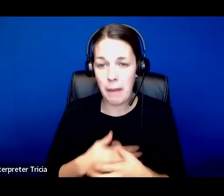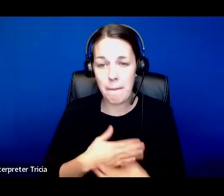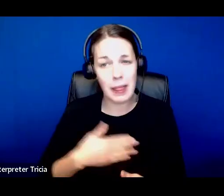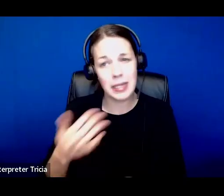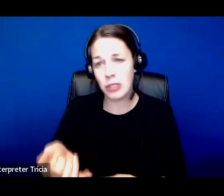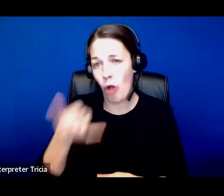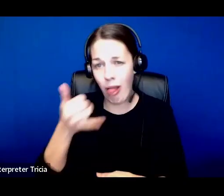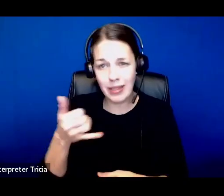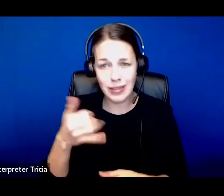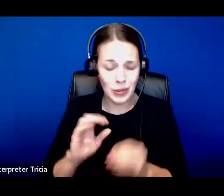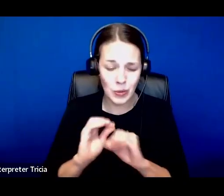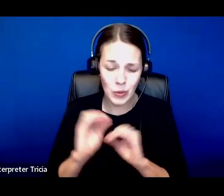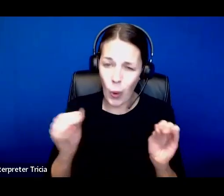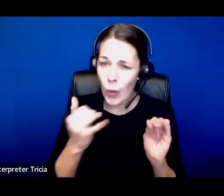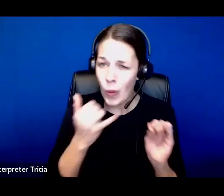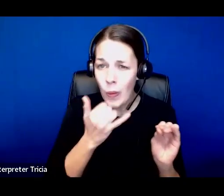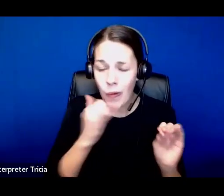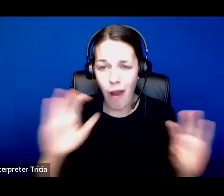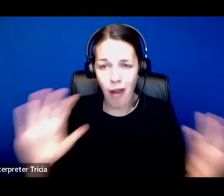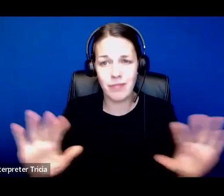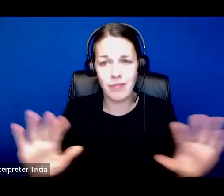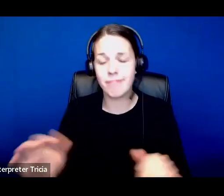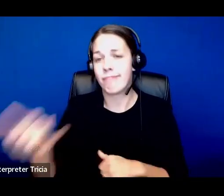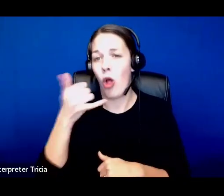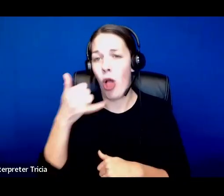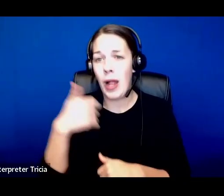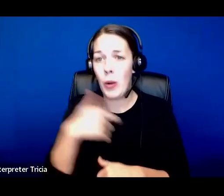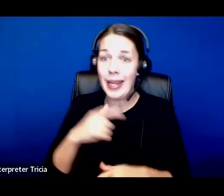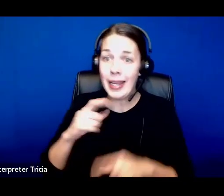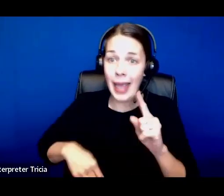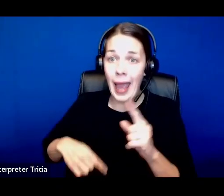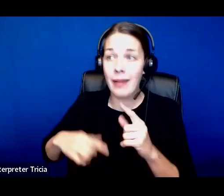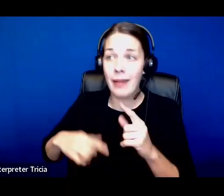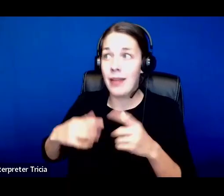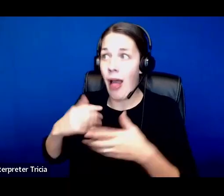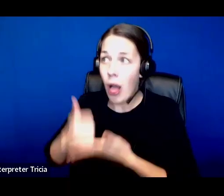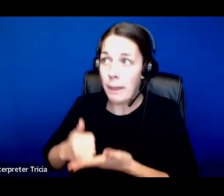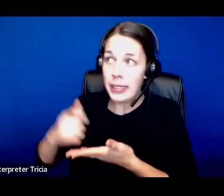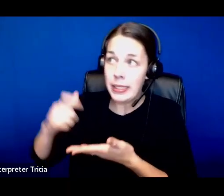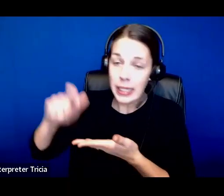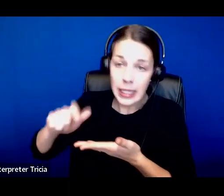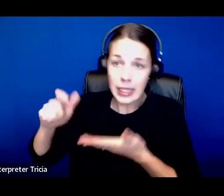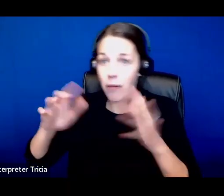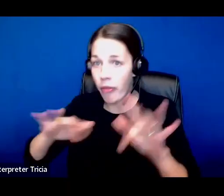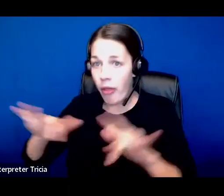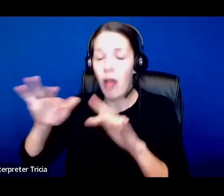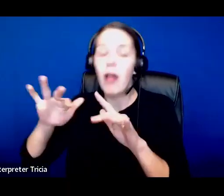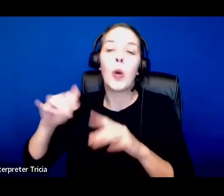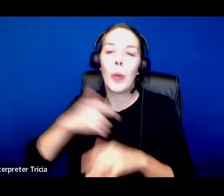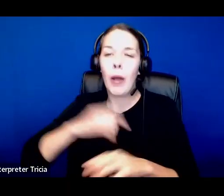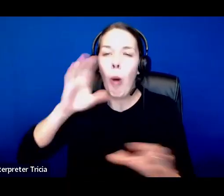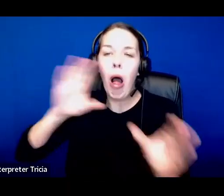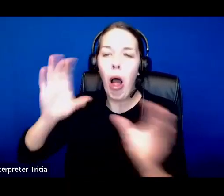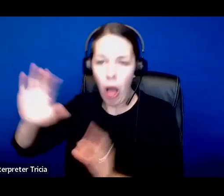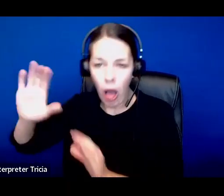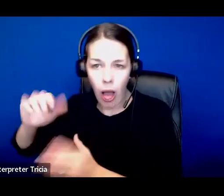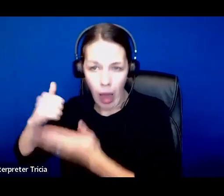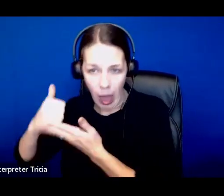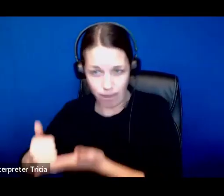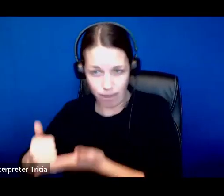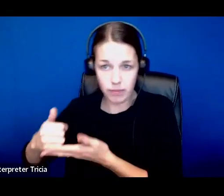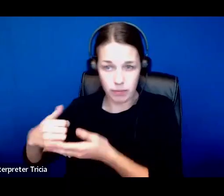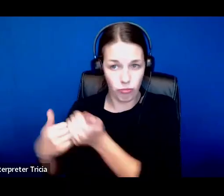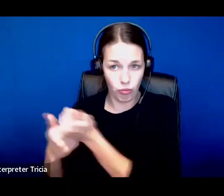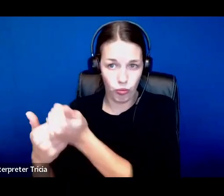no wrong door. If we can't get you the help you need or want, we'll look for the place that can provide